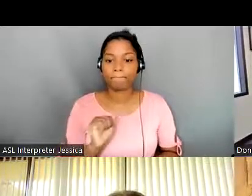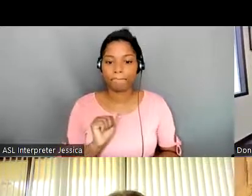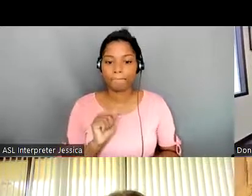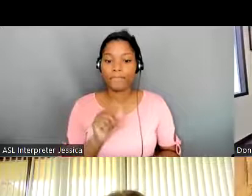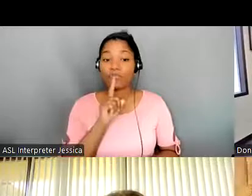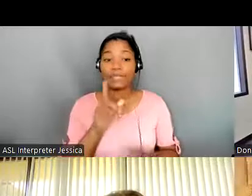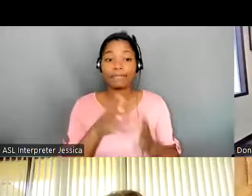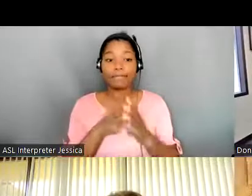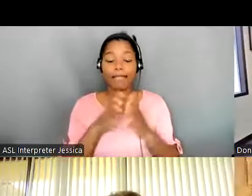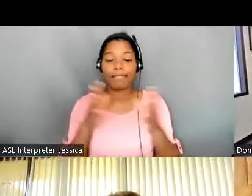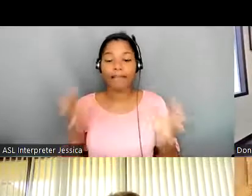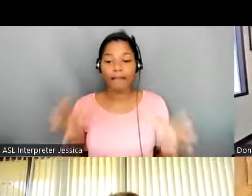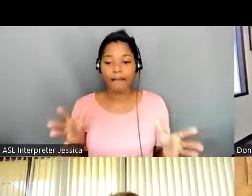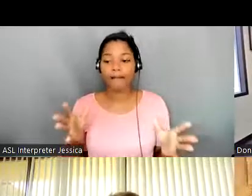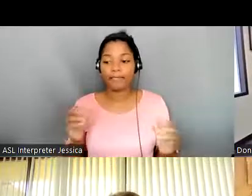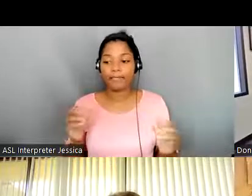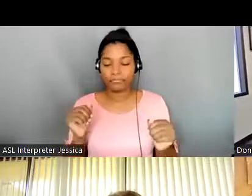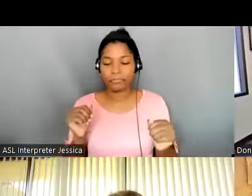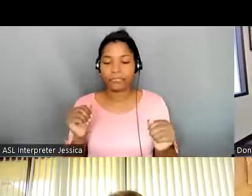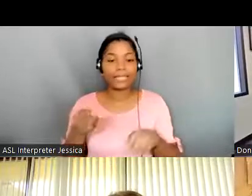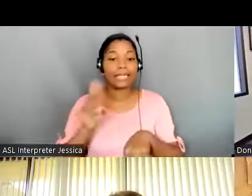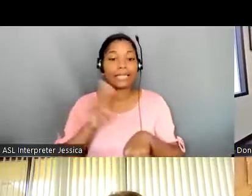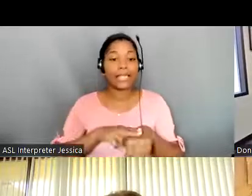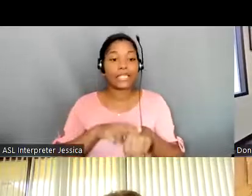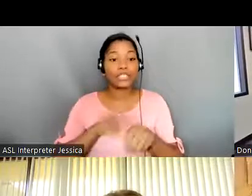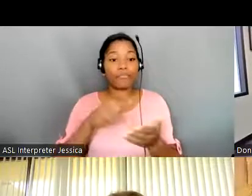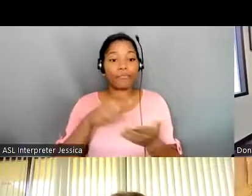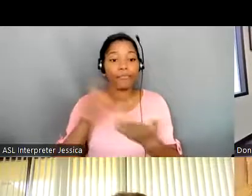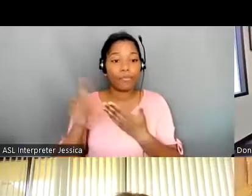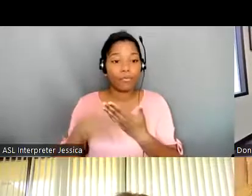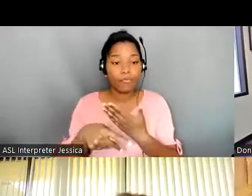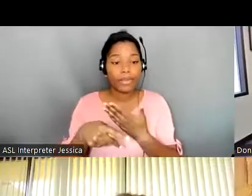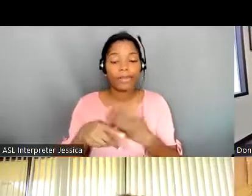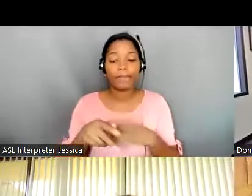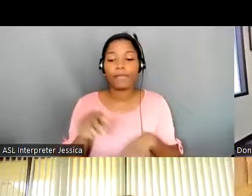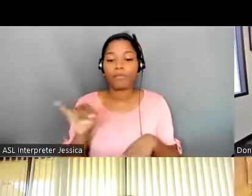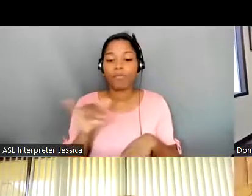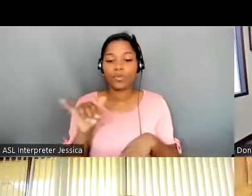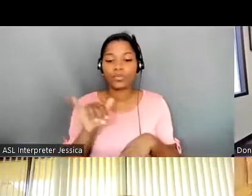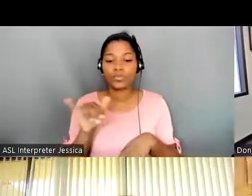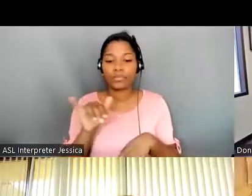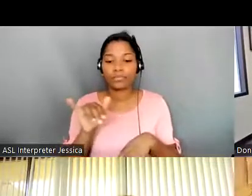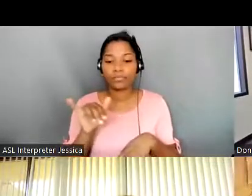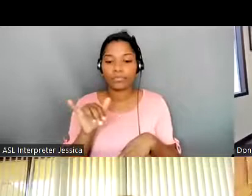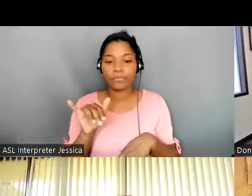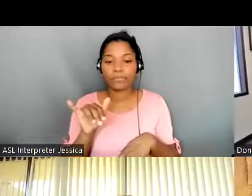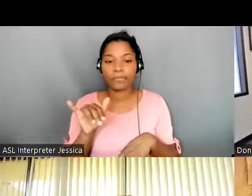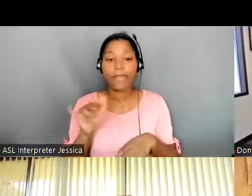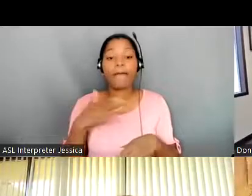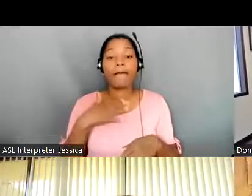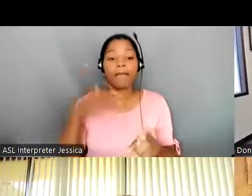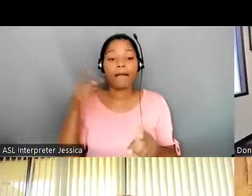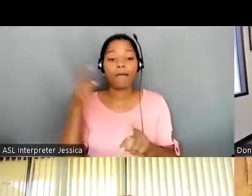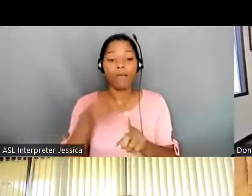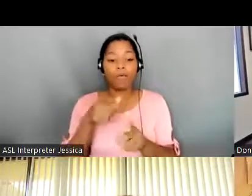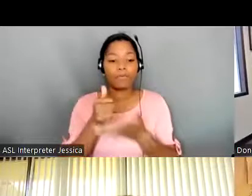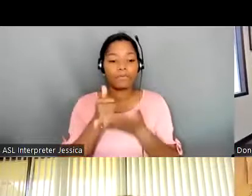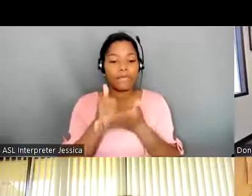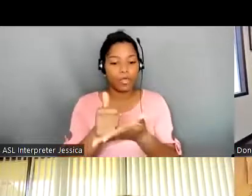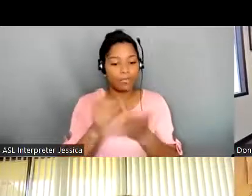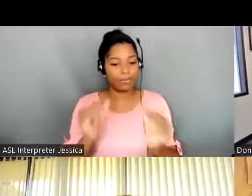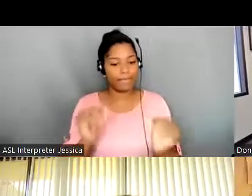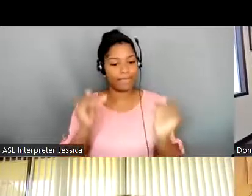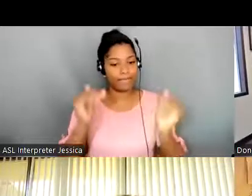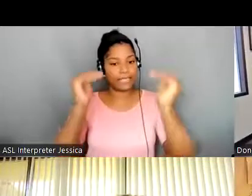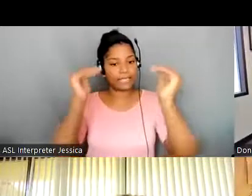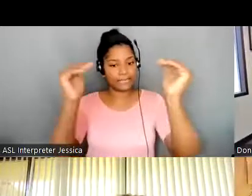of variability in the nature of programming and the measures that are being used. And so my goal is to help advance the field